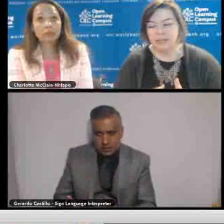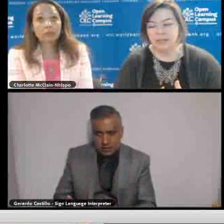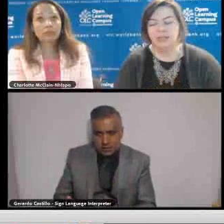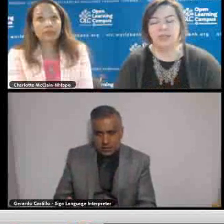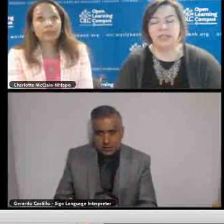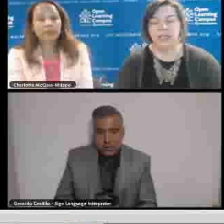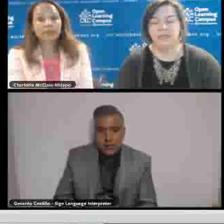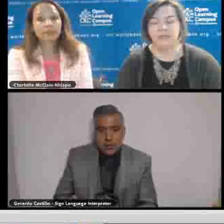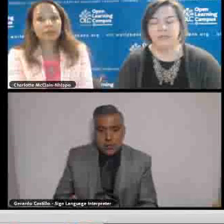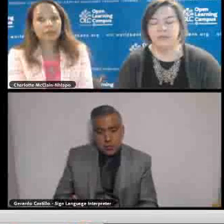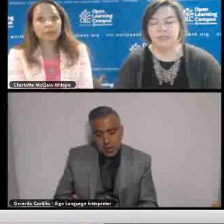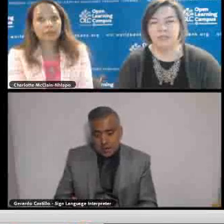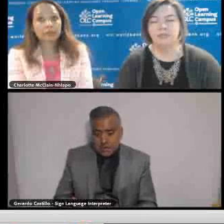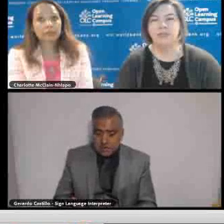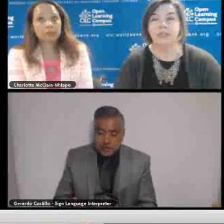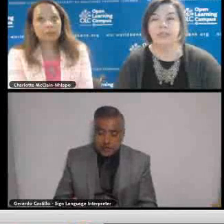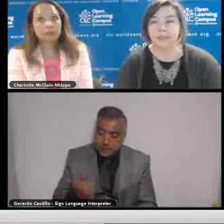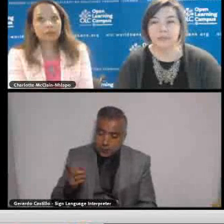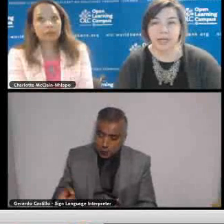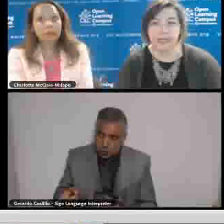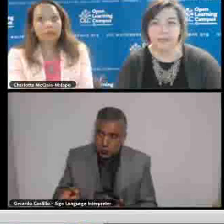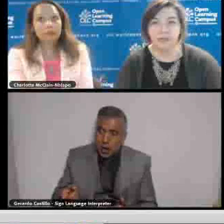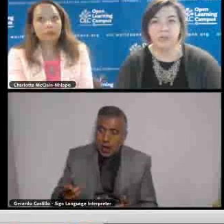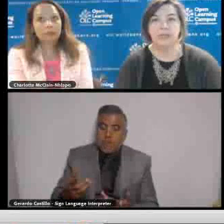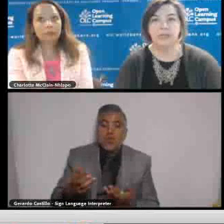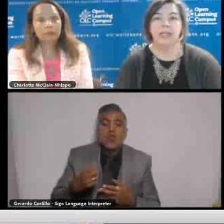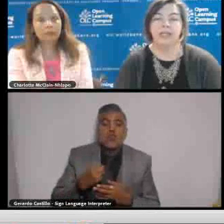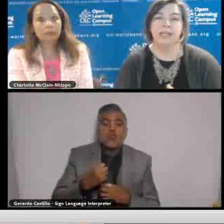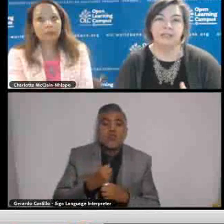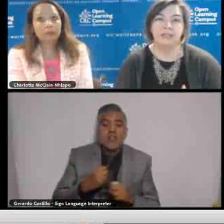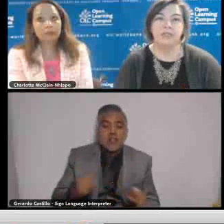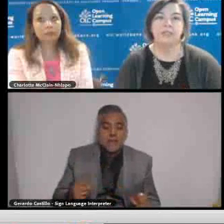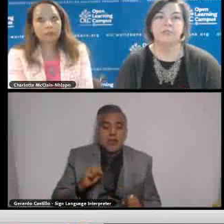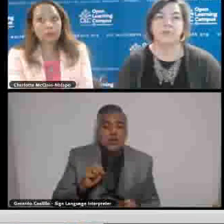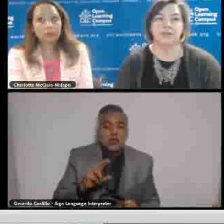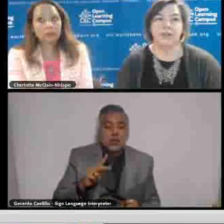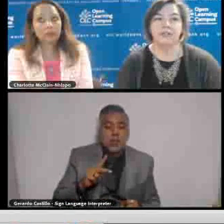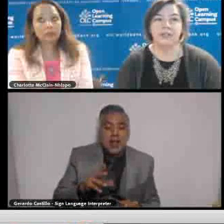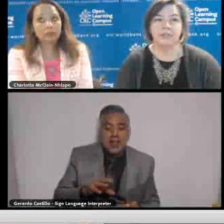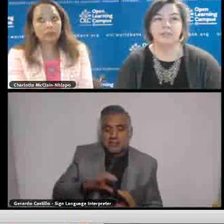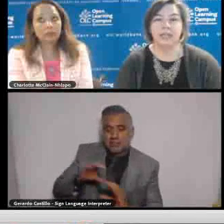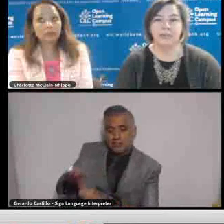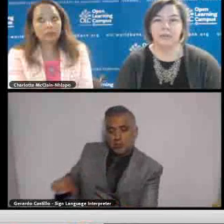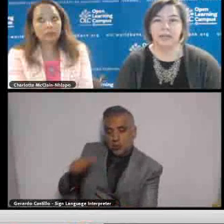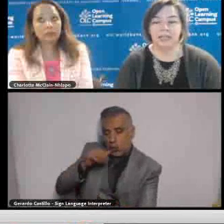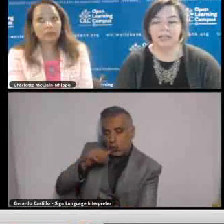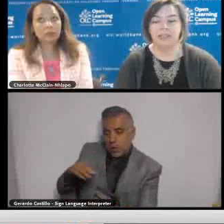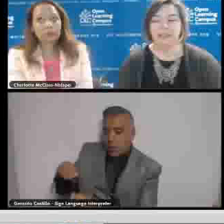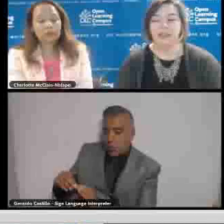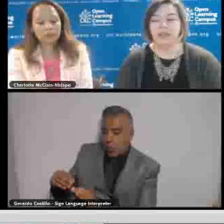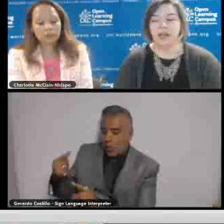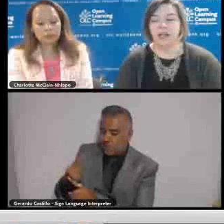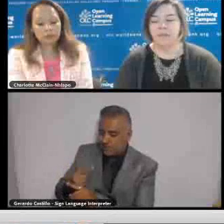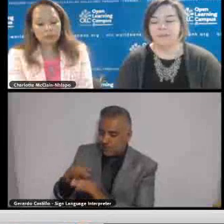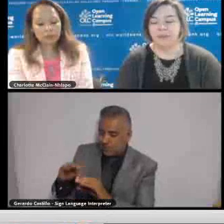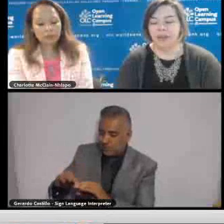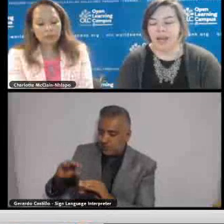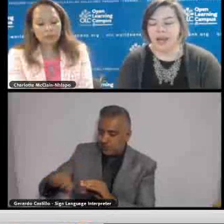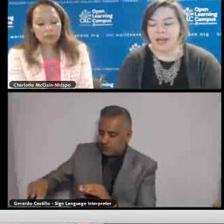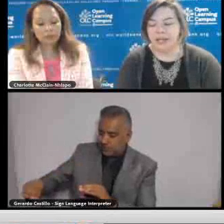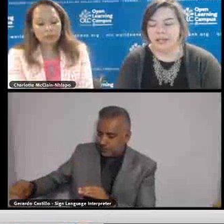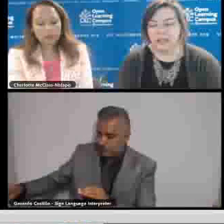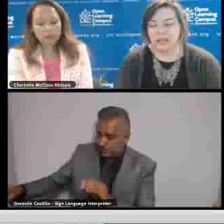demonstrating that if you distribute relief supplies through women, it's distributed more effectively. People get what they need.